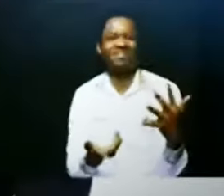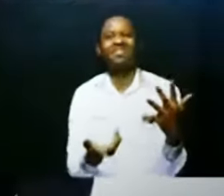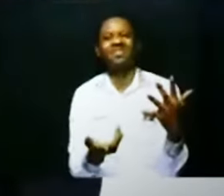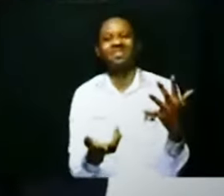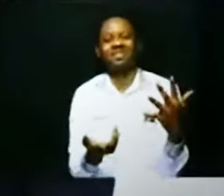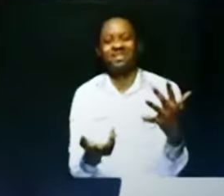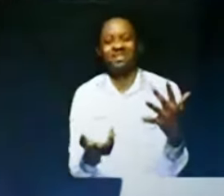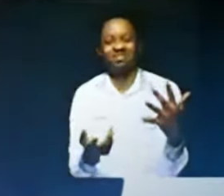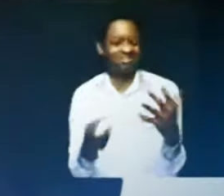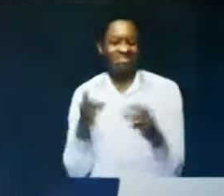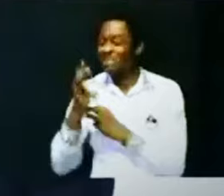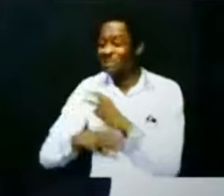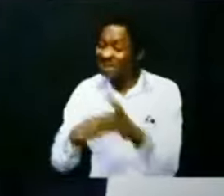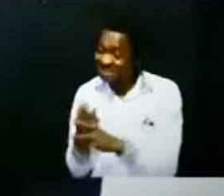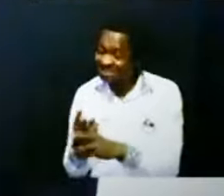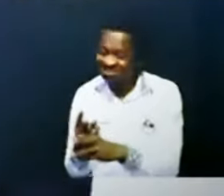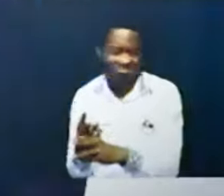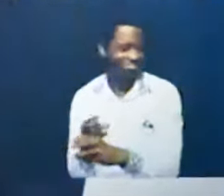this world.